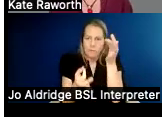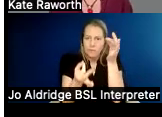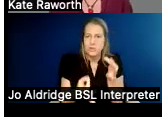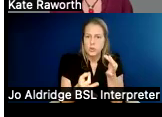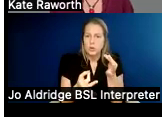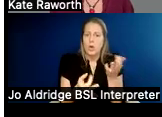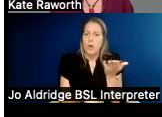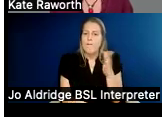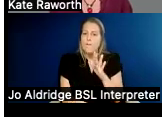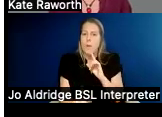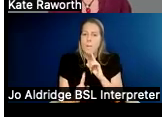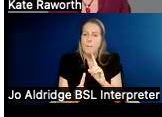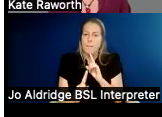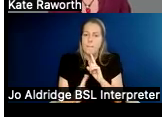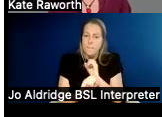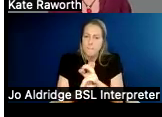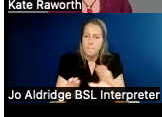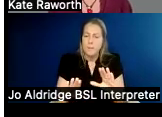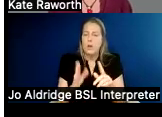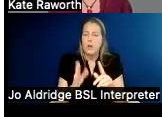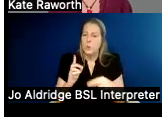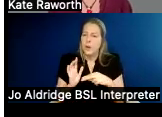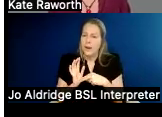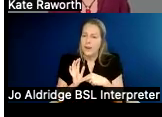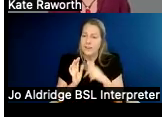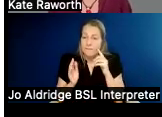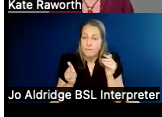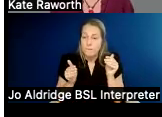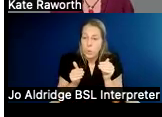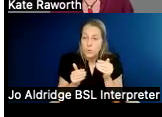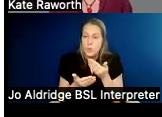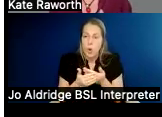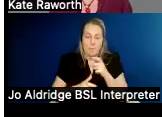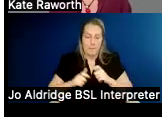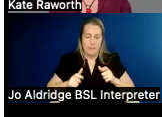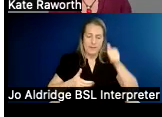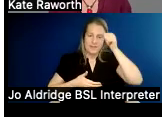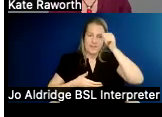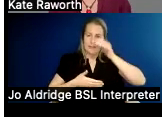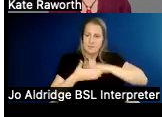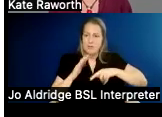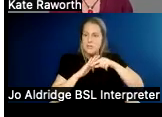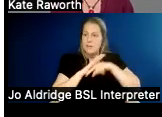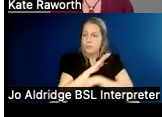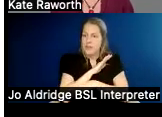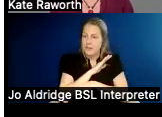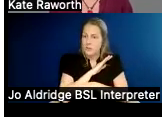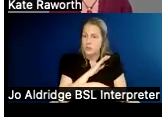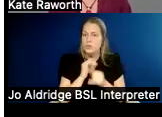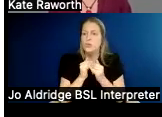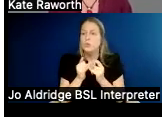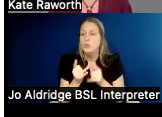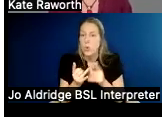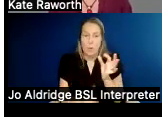the deprivation that people experienced rather than the national average. And that was really important. So the percentage of people who do not have enough food to eat, who